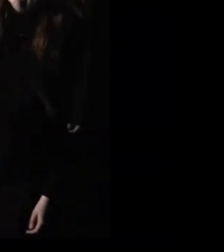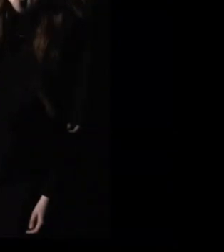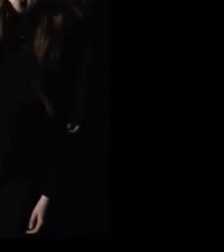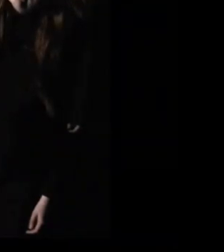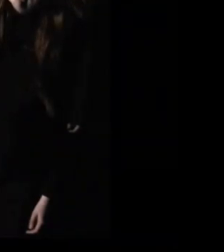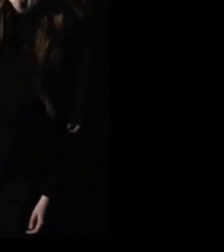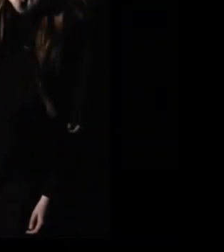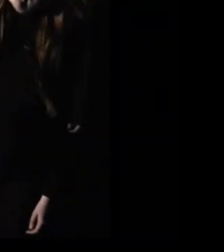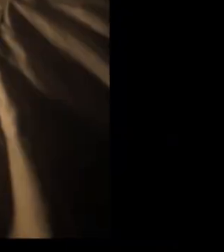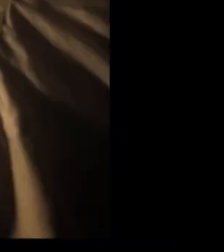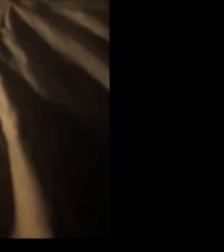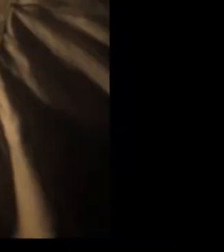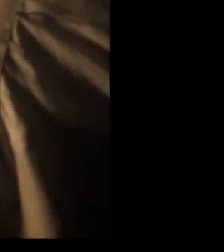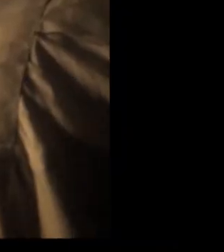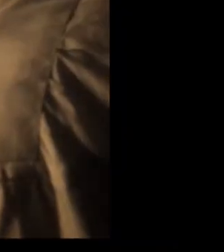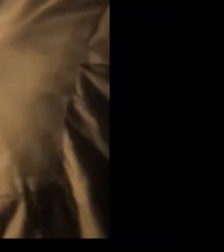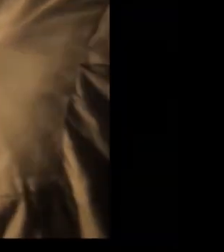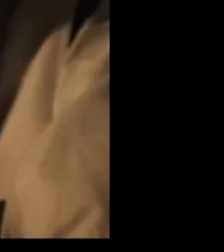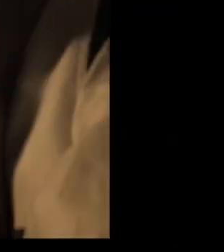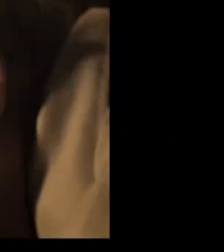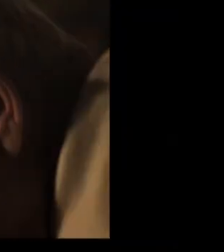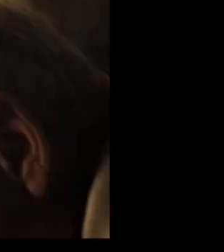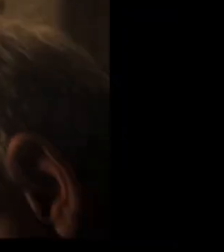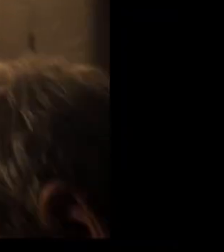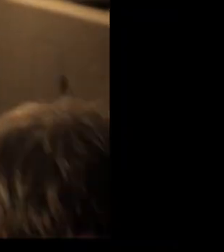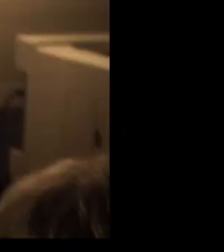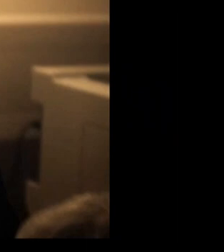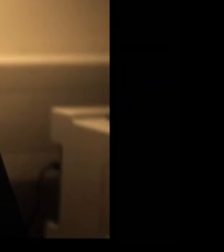Soapopolis is just another day in the 23rd dimension.